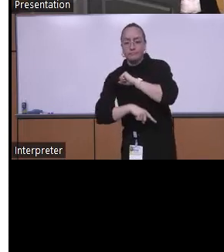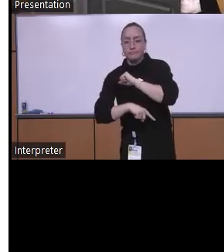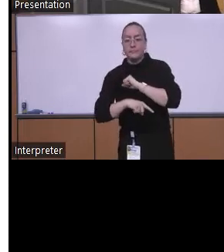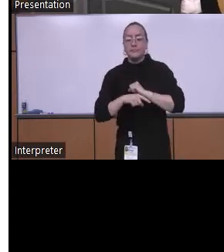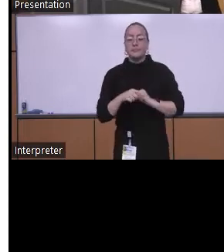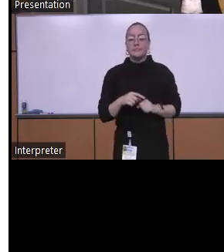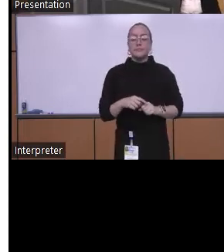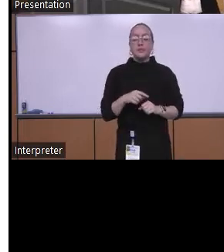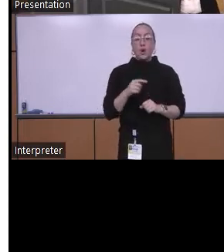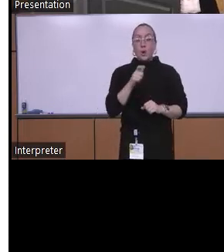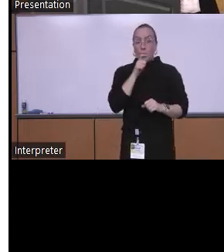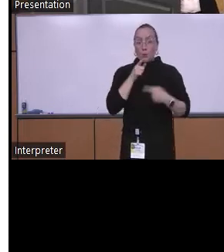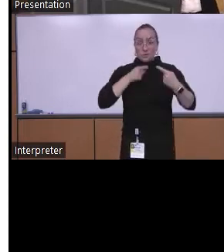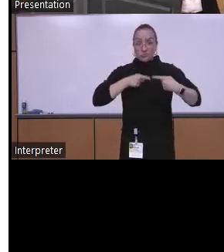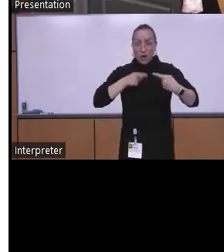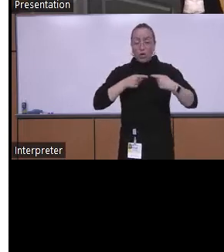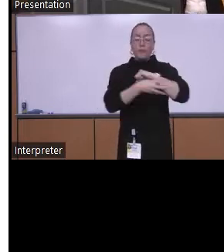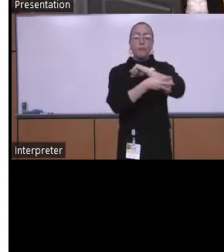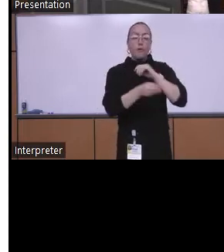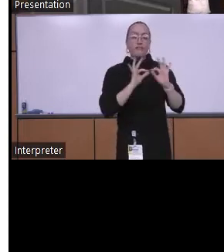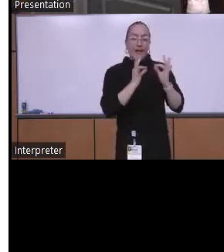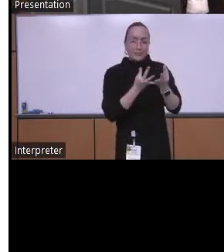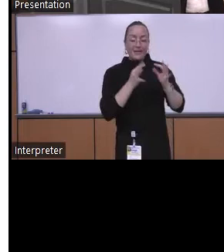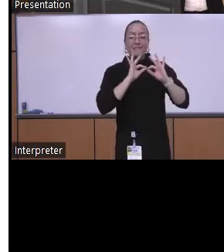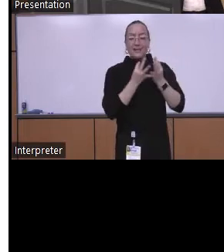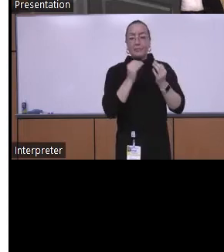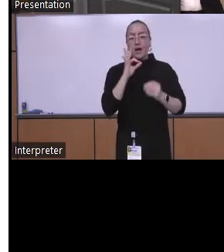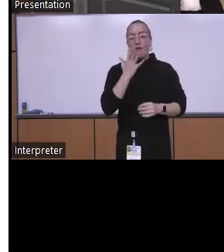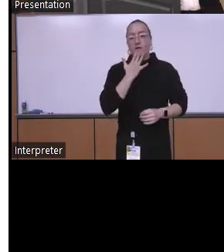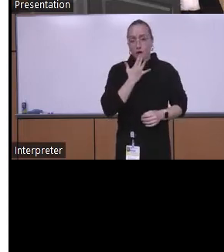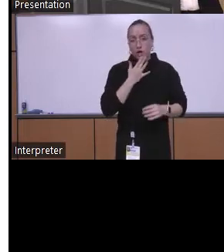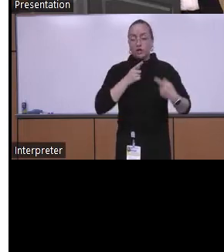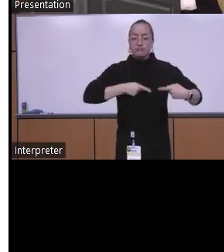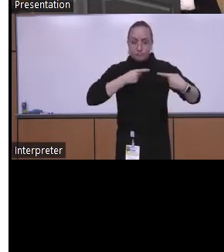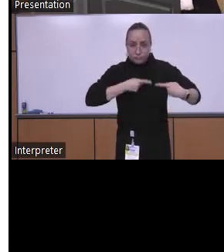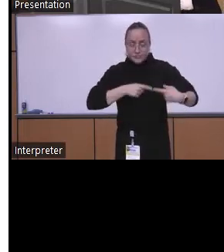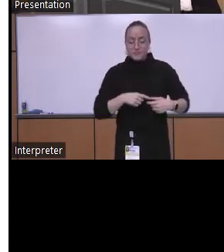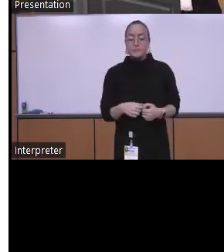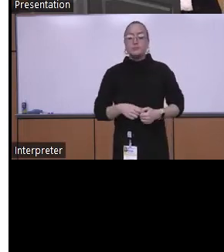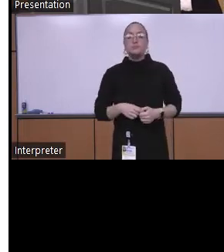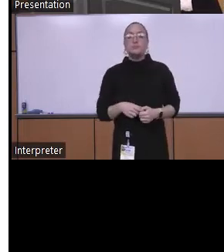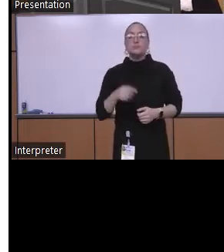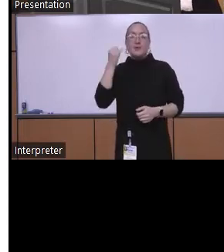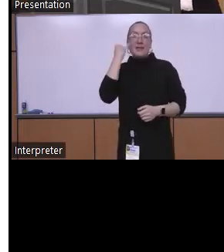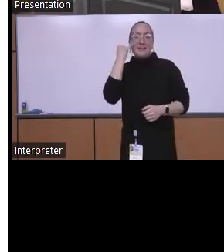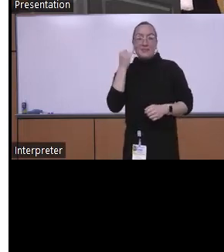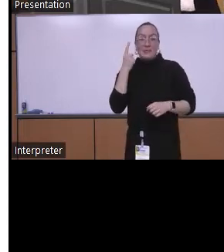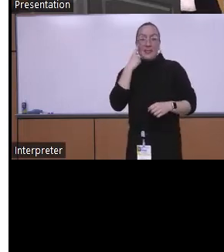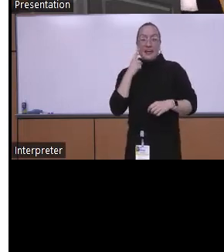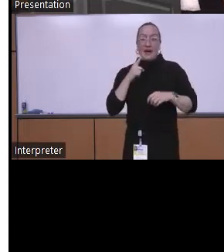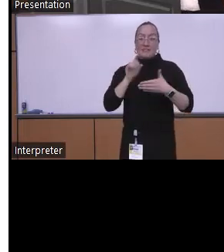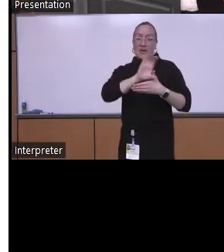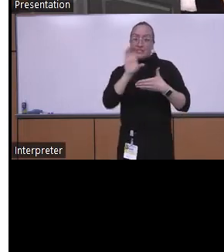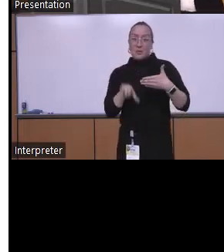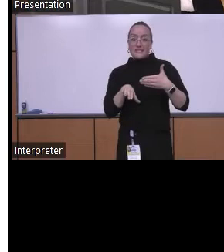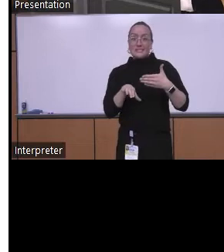primarily to poor families and families of colors, could be easily foreseen and anticipated. So when you talk about kind of unintended consequences, you should